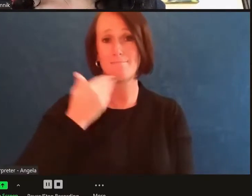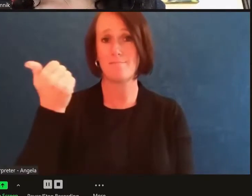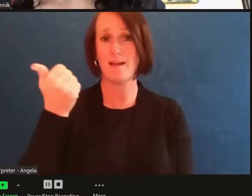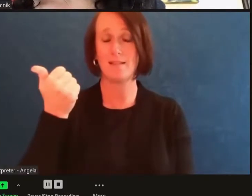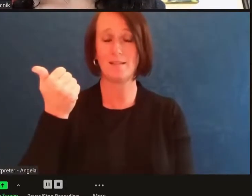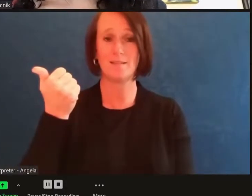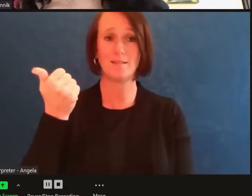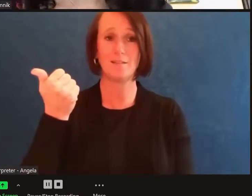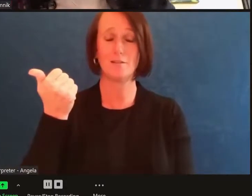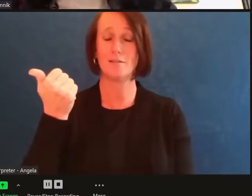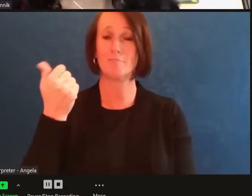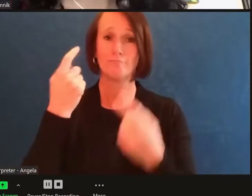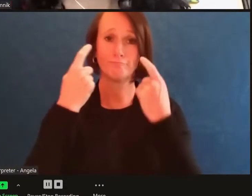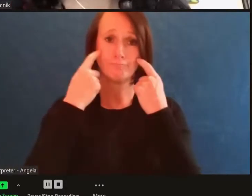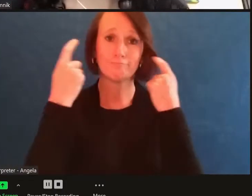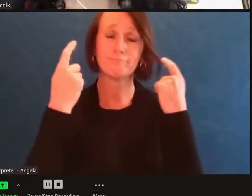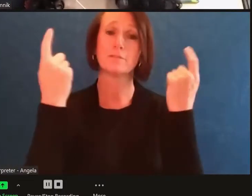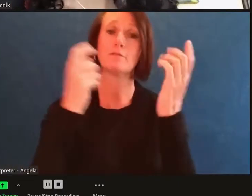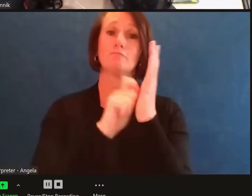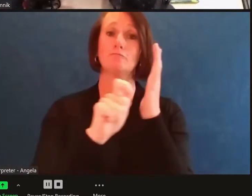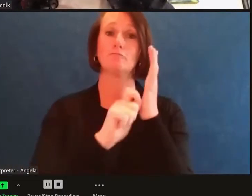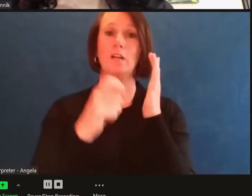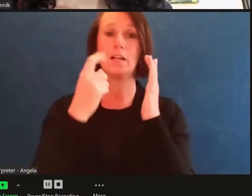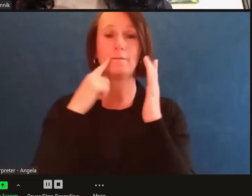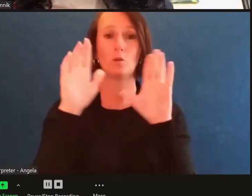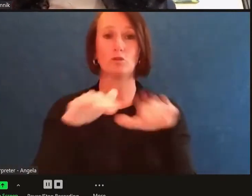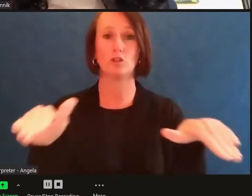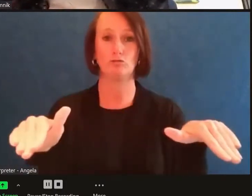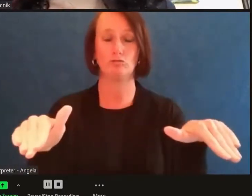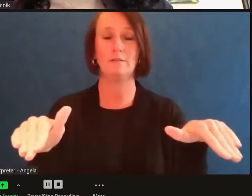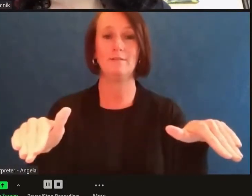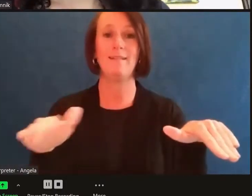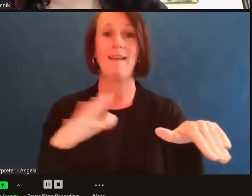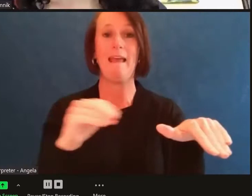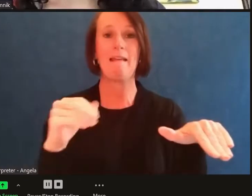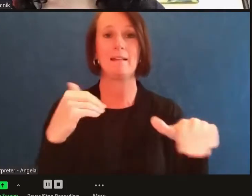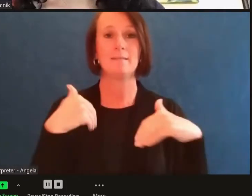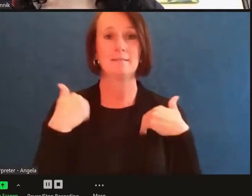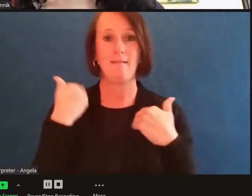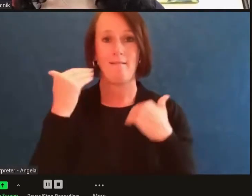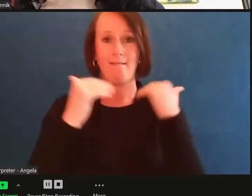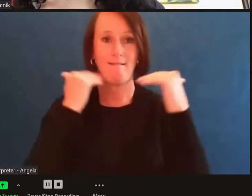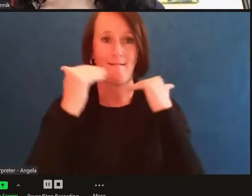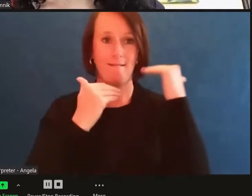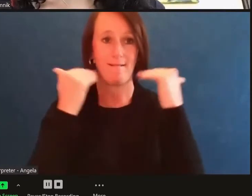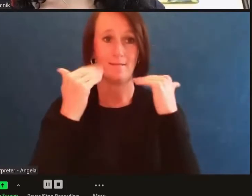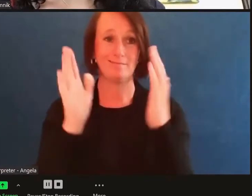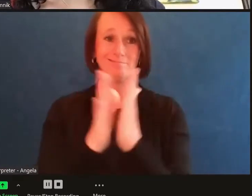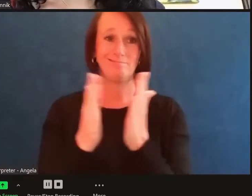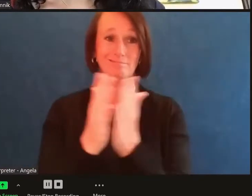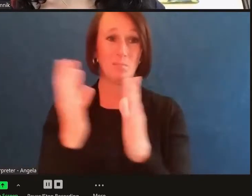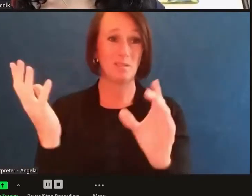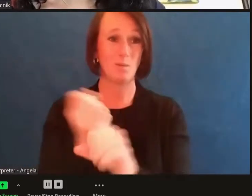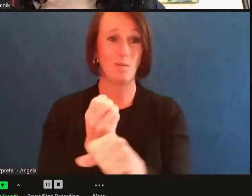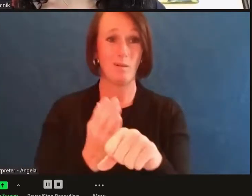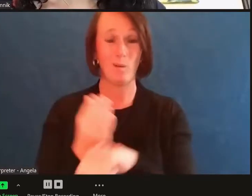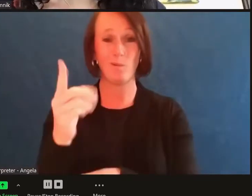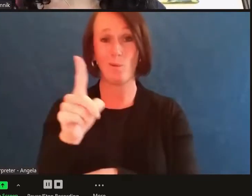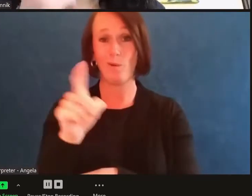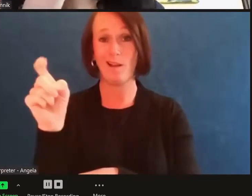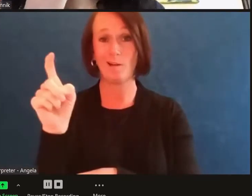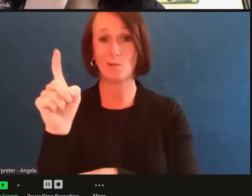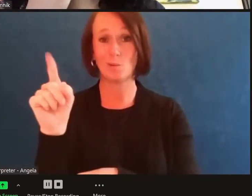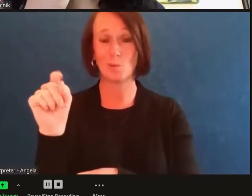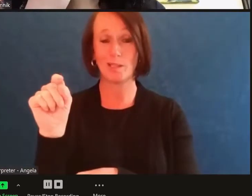prolific writers of fiction for children and young adults. His books have won over 120 awards,